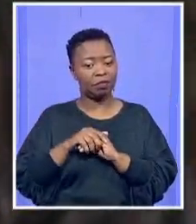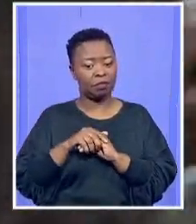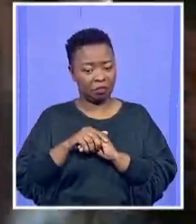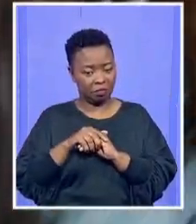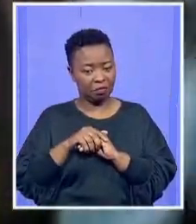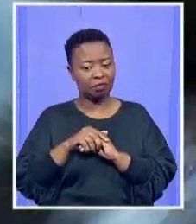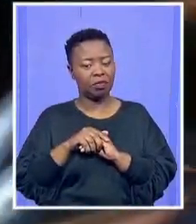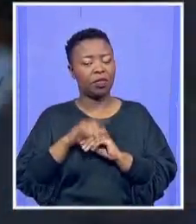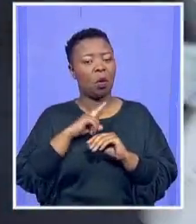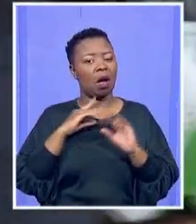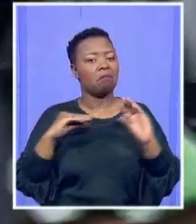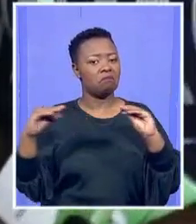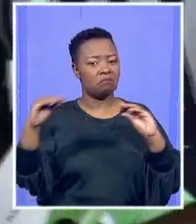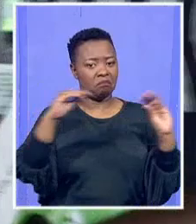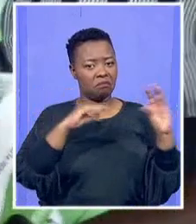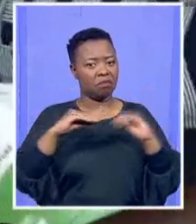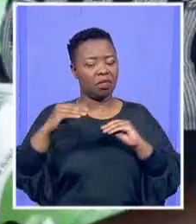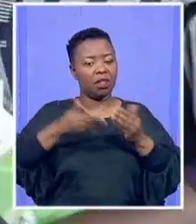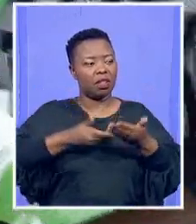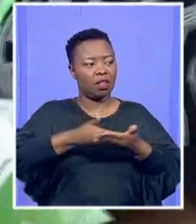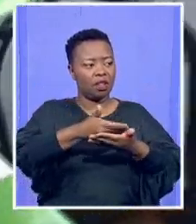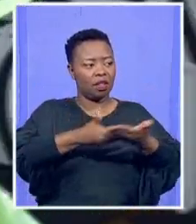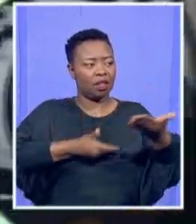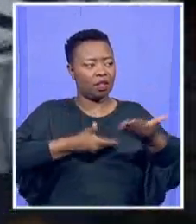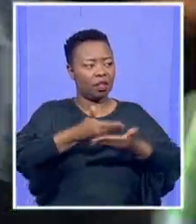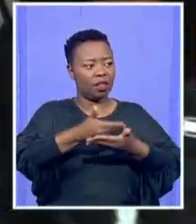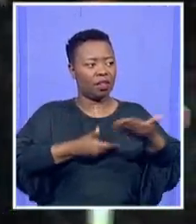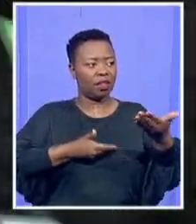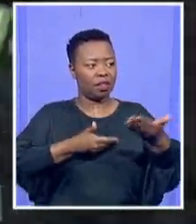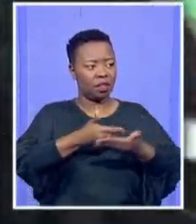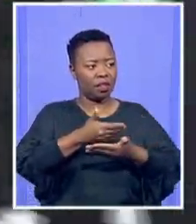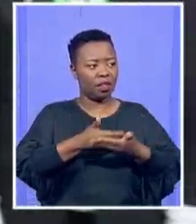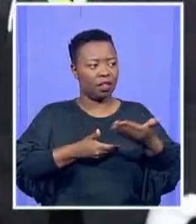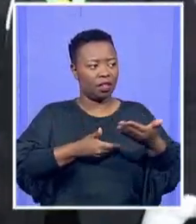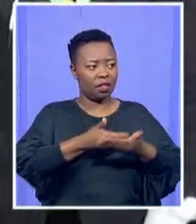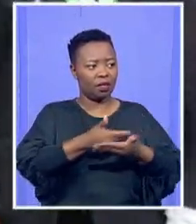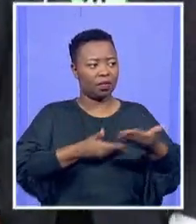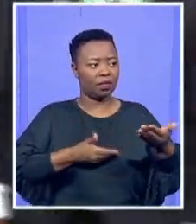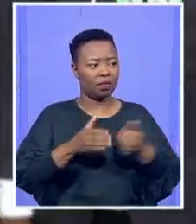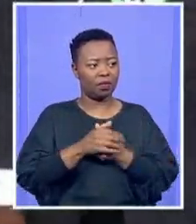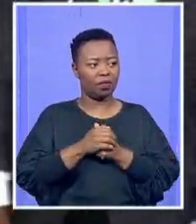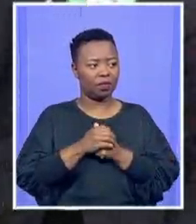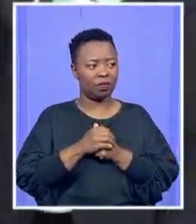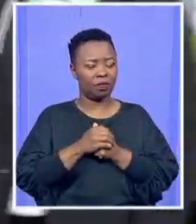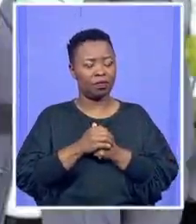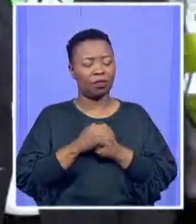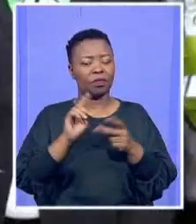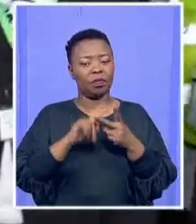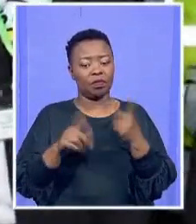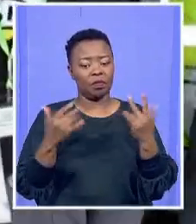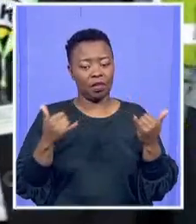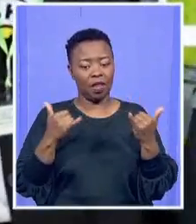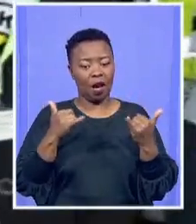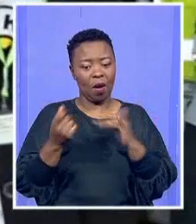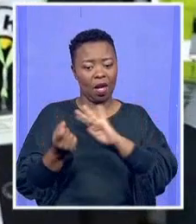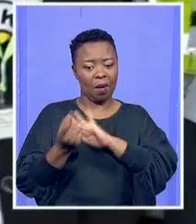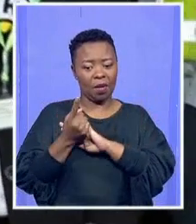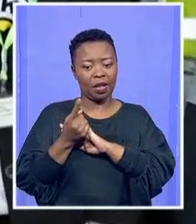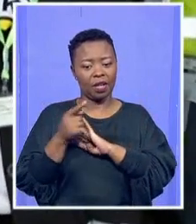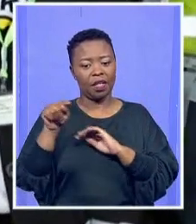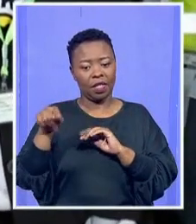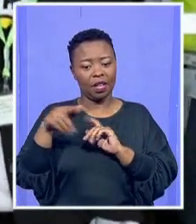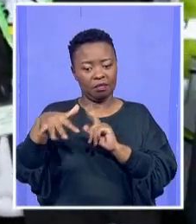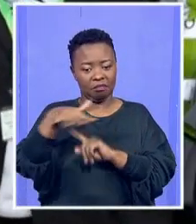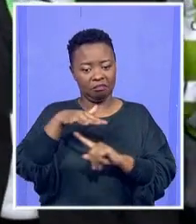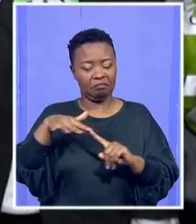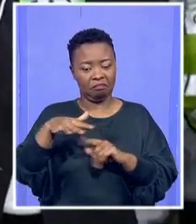been talks of a mix-up of ballot papers in some areas for those, and then there's questions that were raised around that as